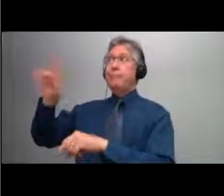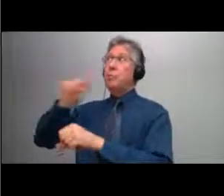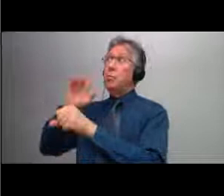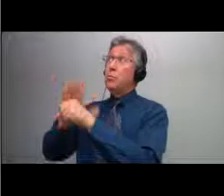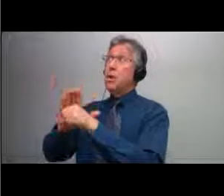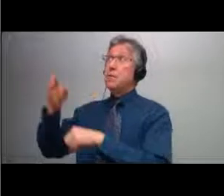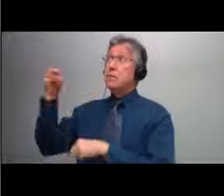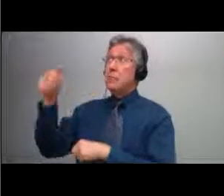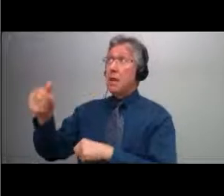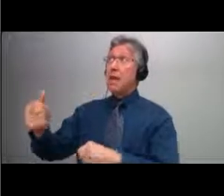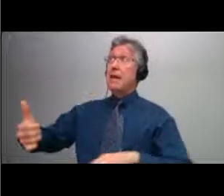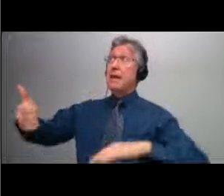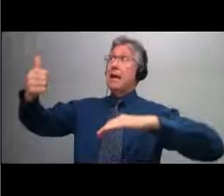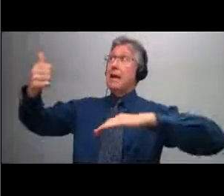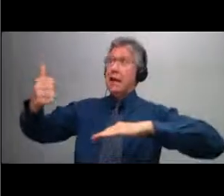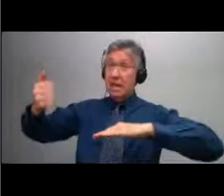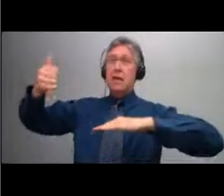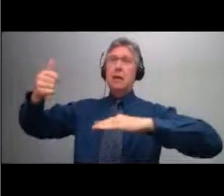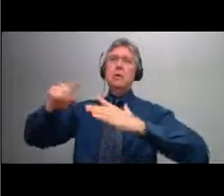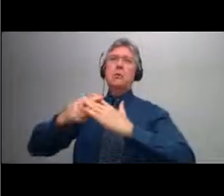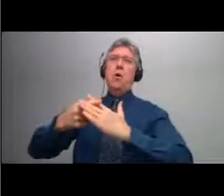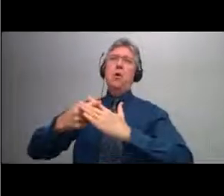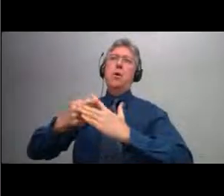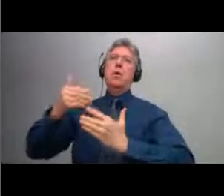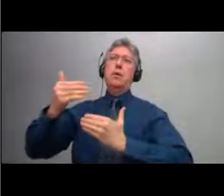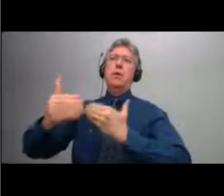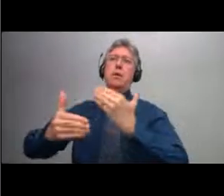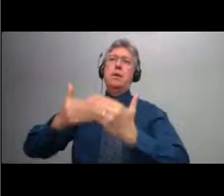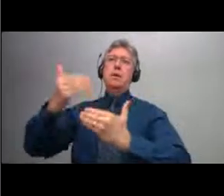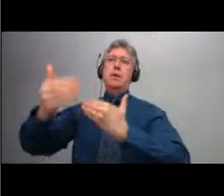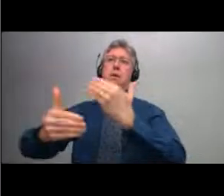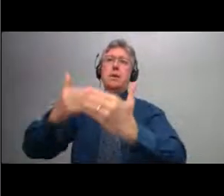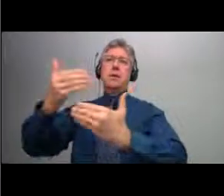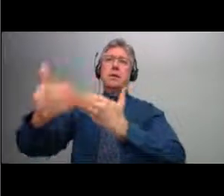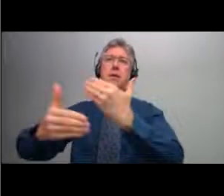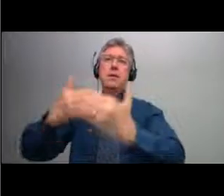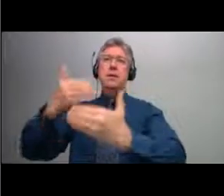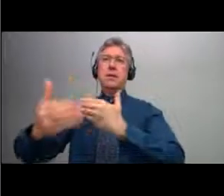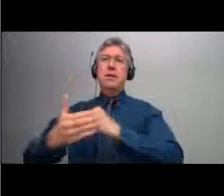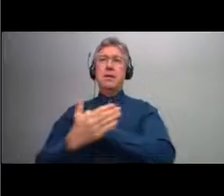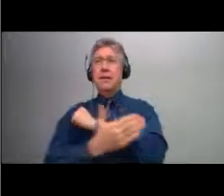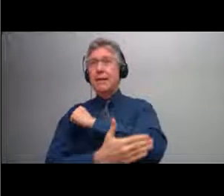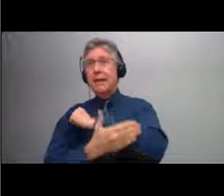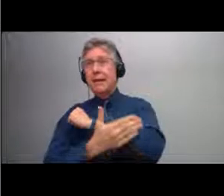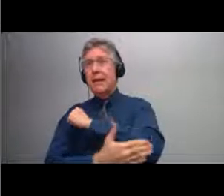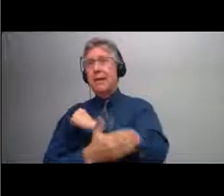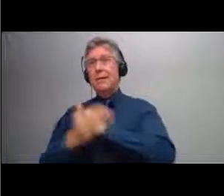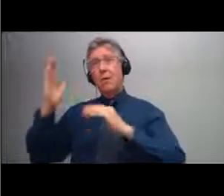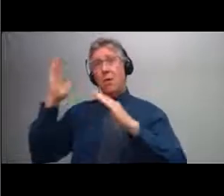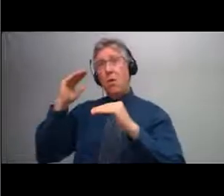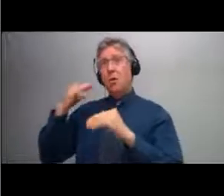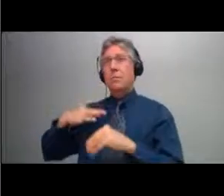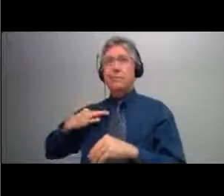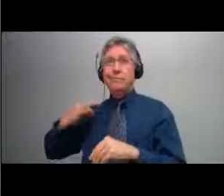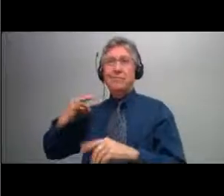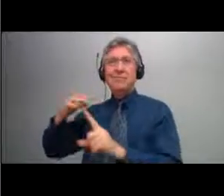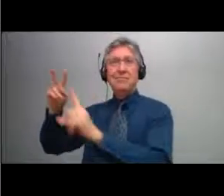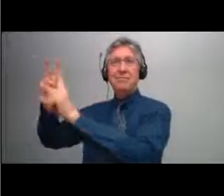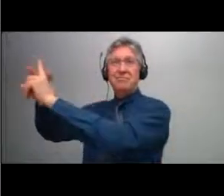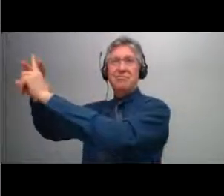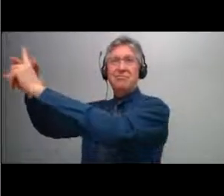in place, and the county is going to be hoping to apply for the various funding sources